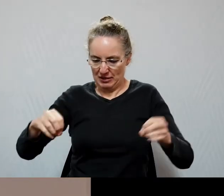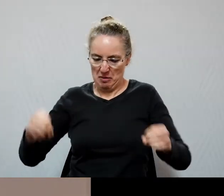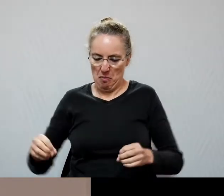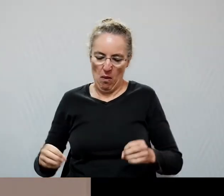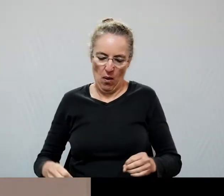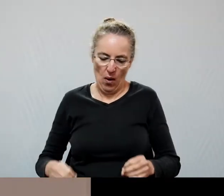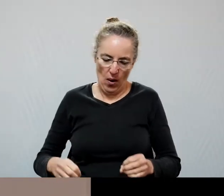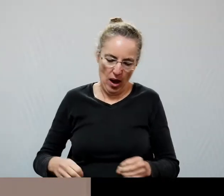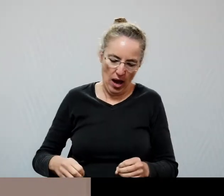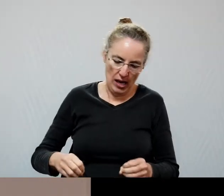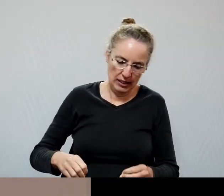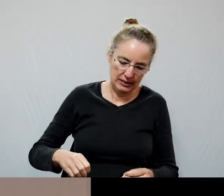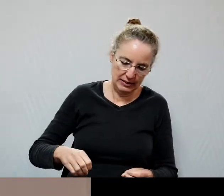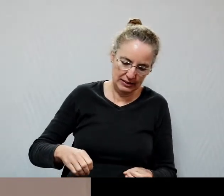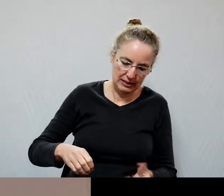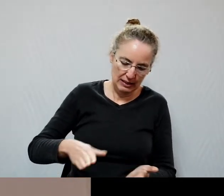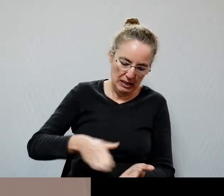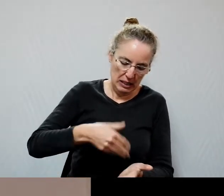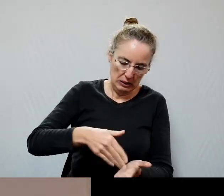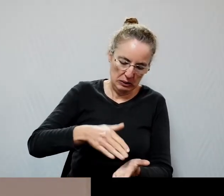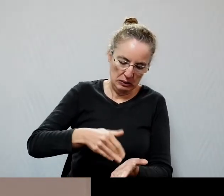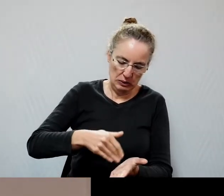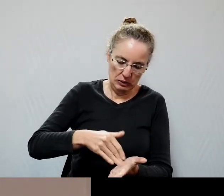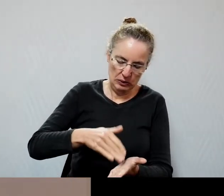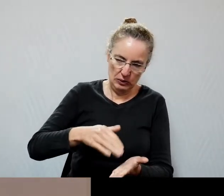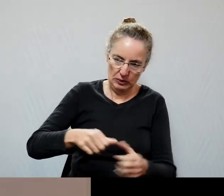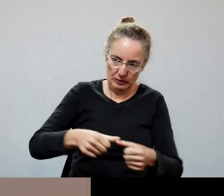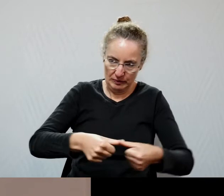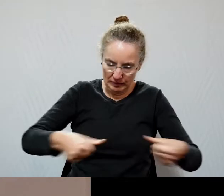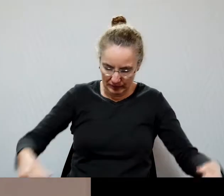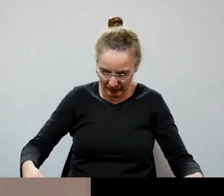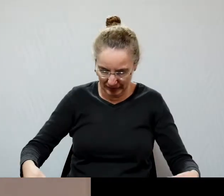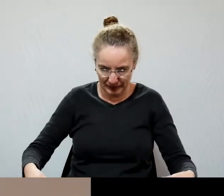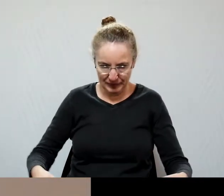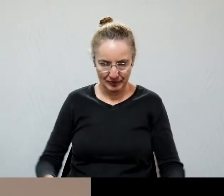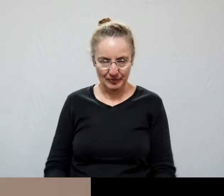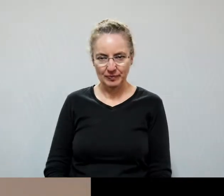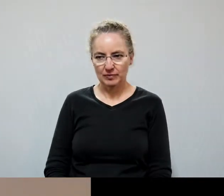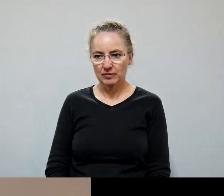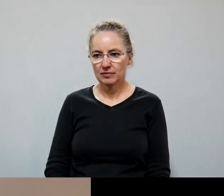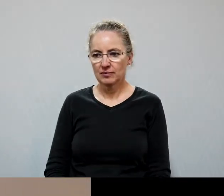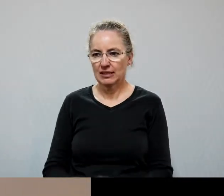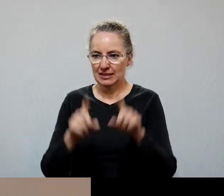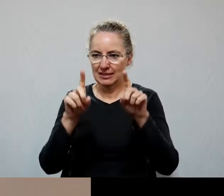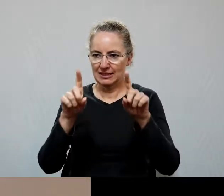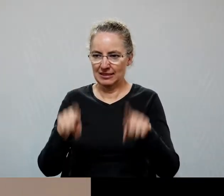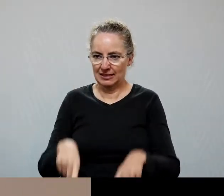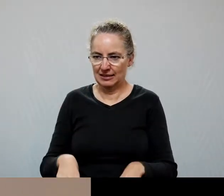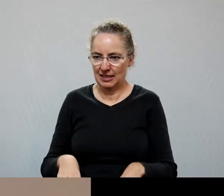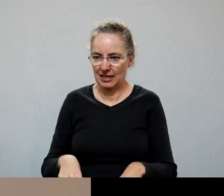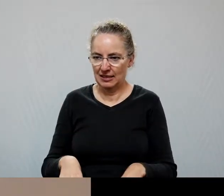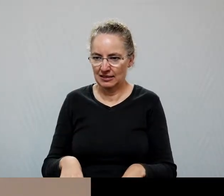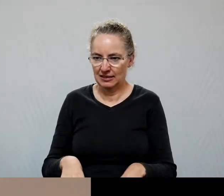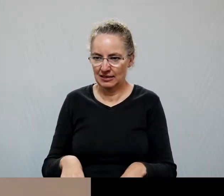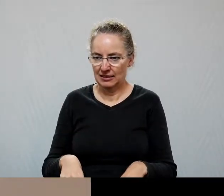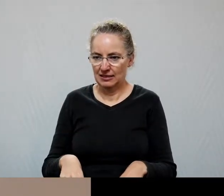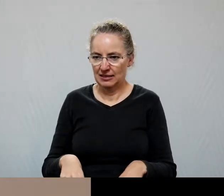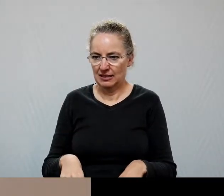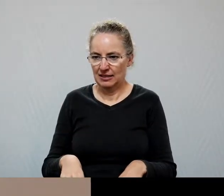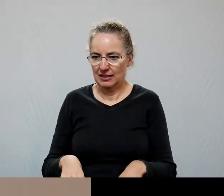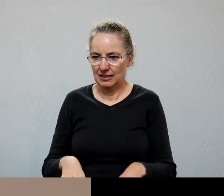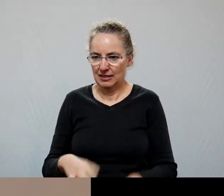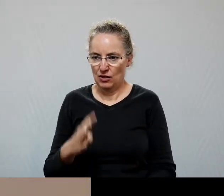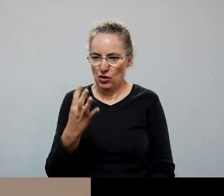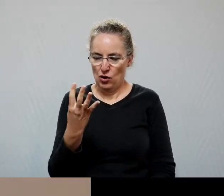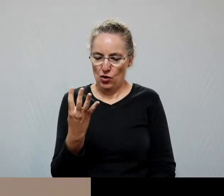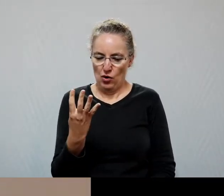tape. Alrighty, time to gather all your things. Let's get creative. To start with, we need to create 4